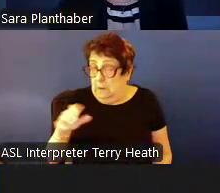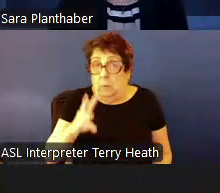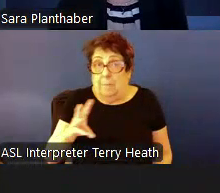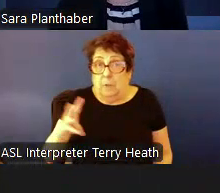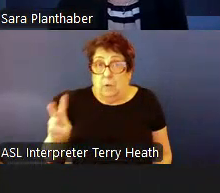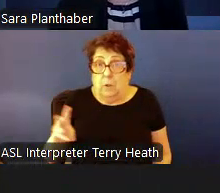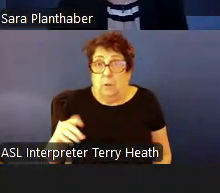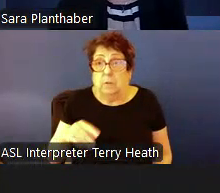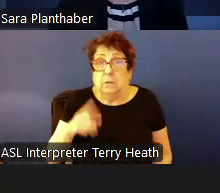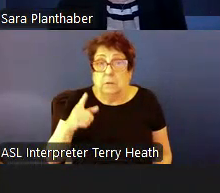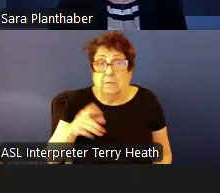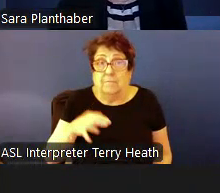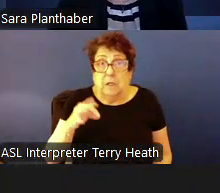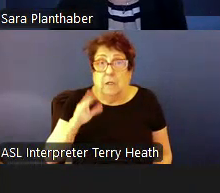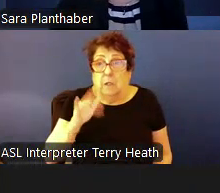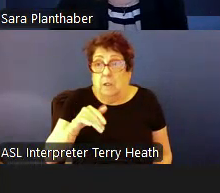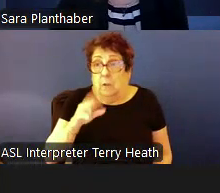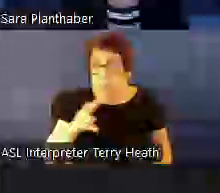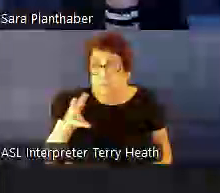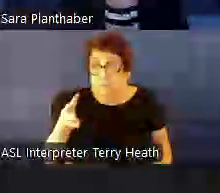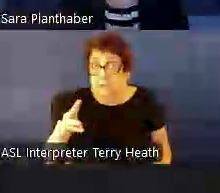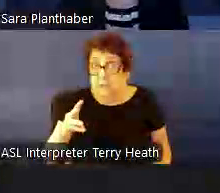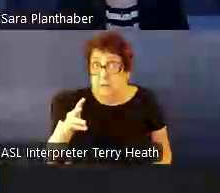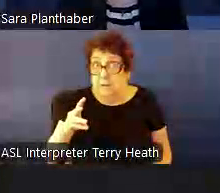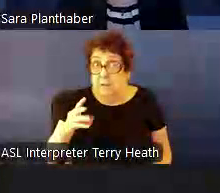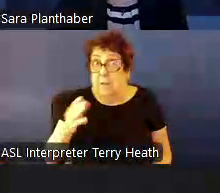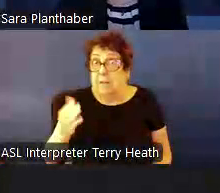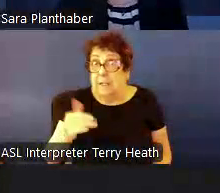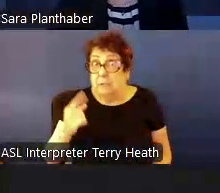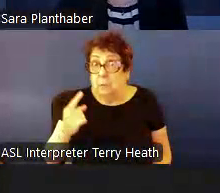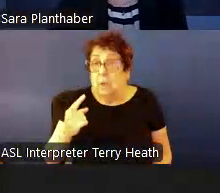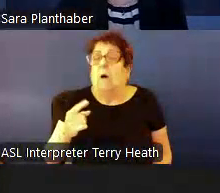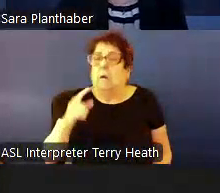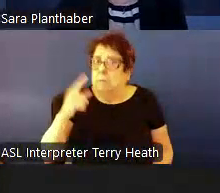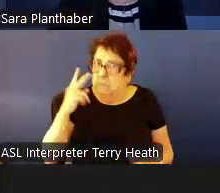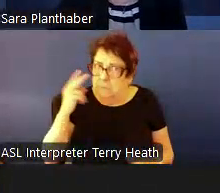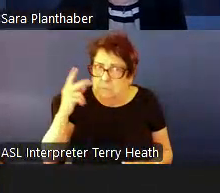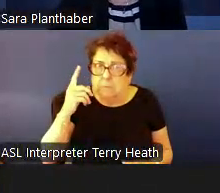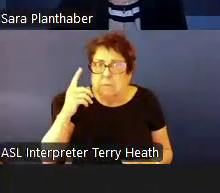one looks like it is next week. Next slide, please.